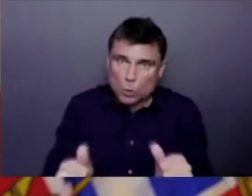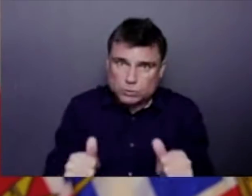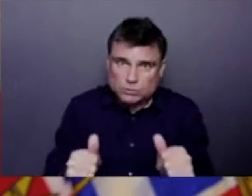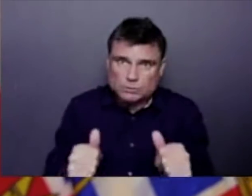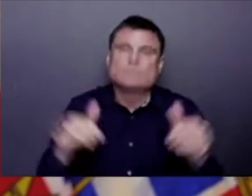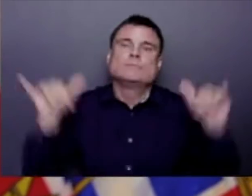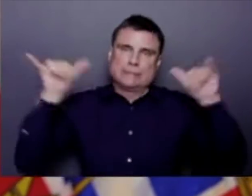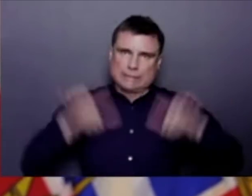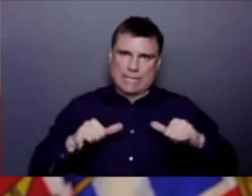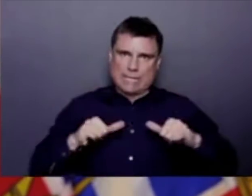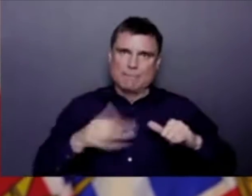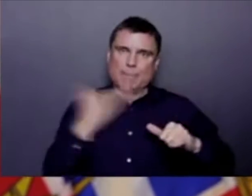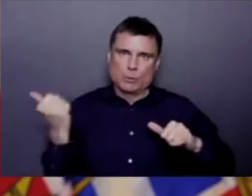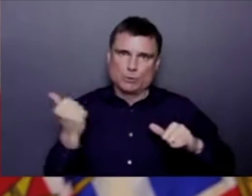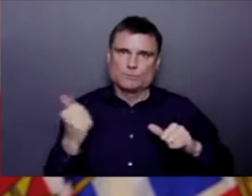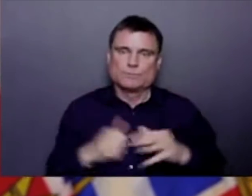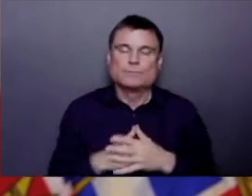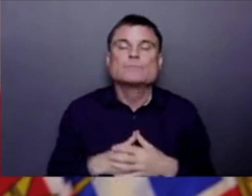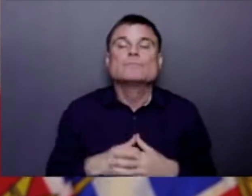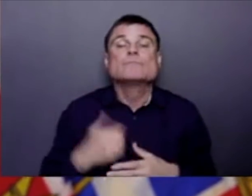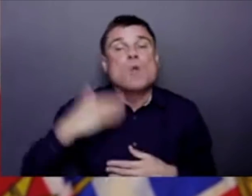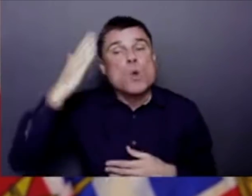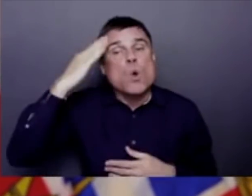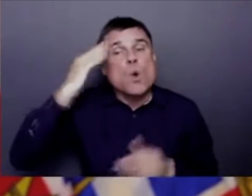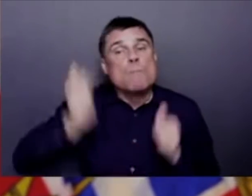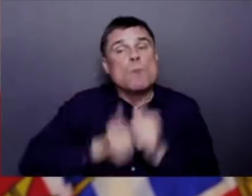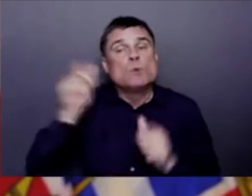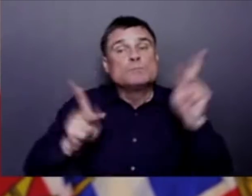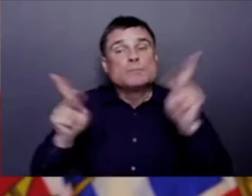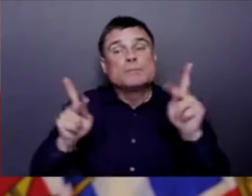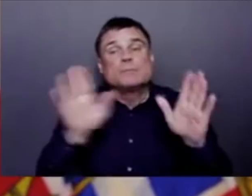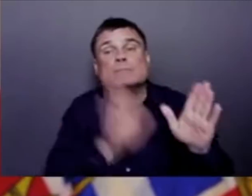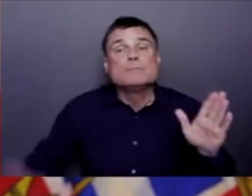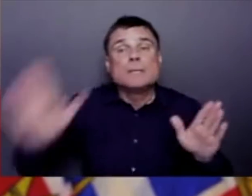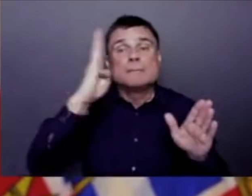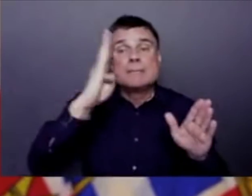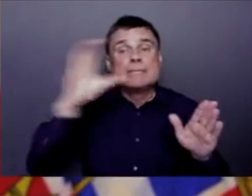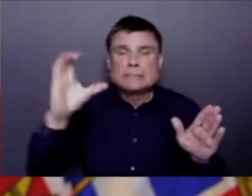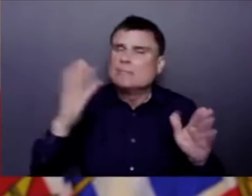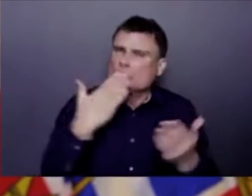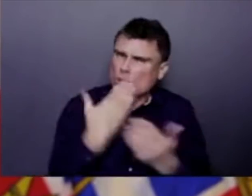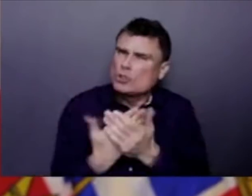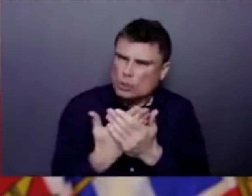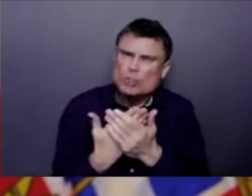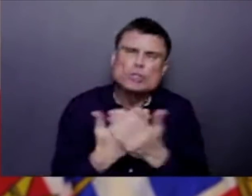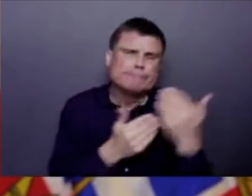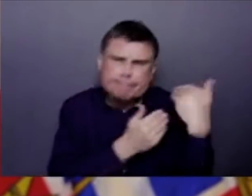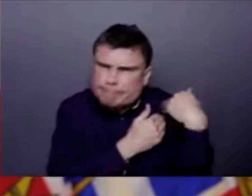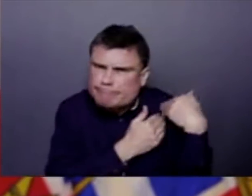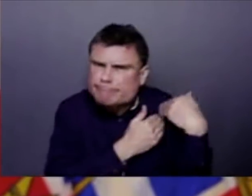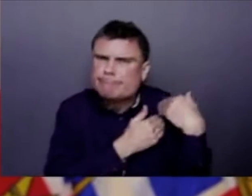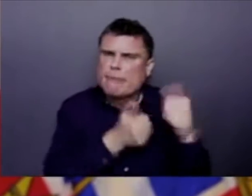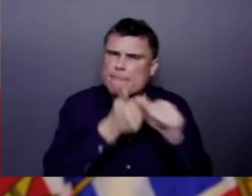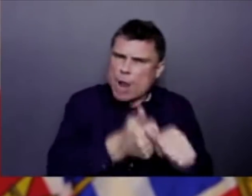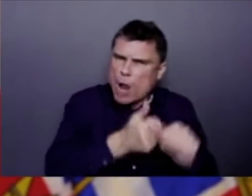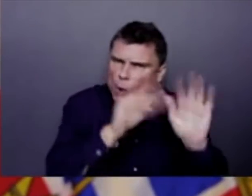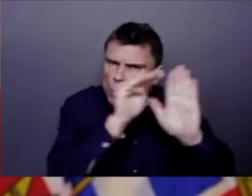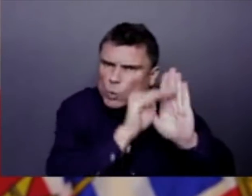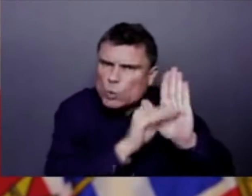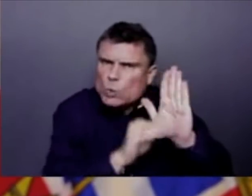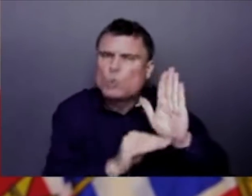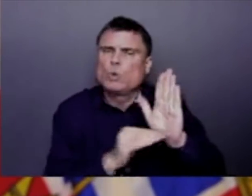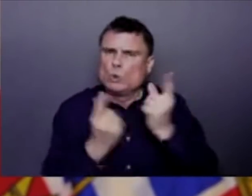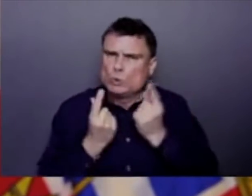following our public health orders that we have in place. And like Minister Dix and I, this meant it was a quiet